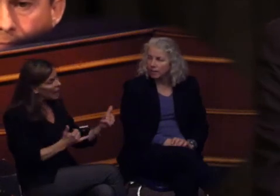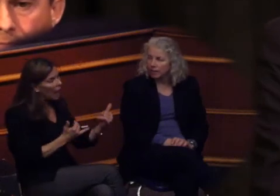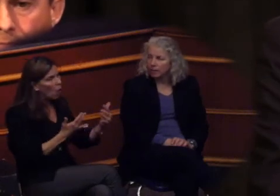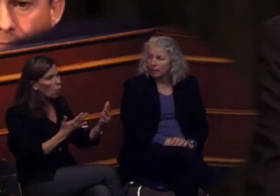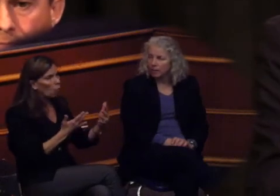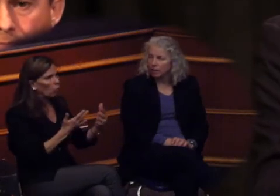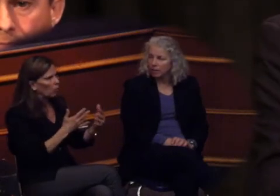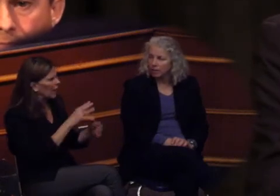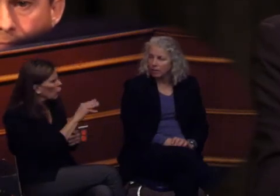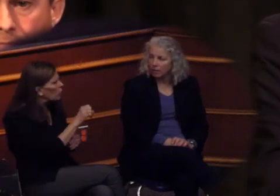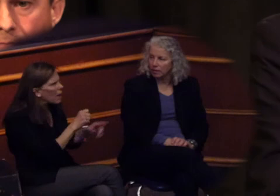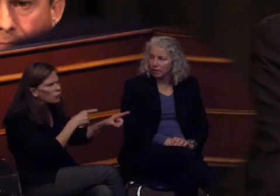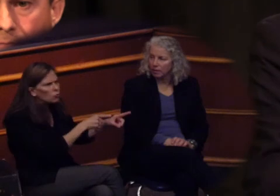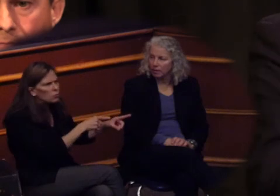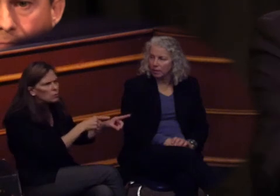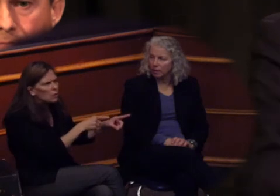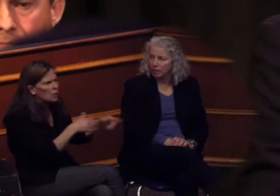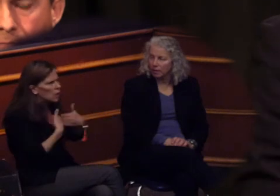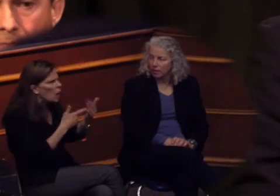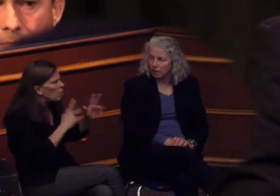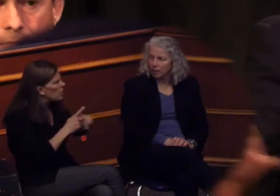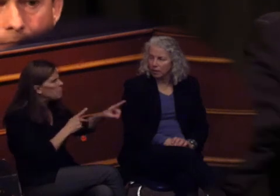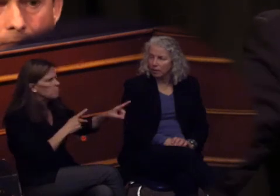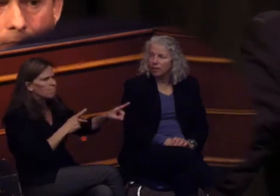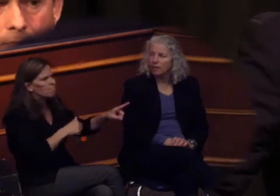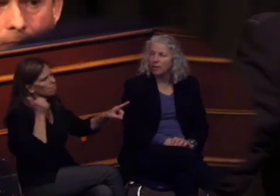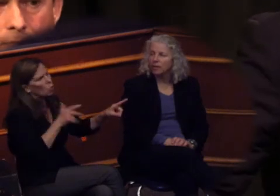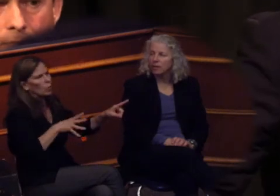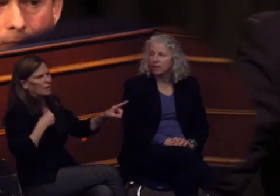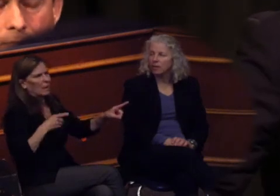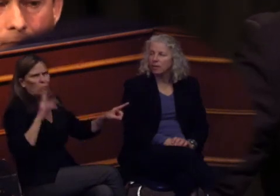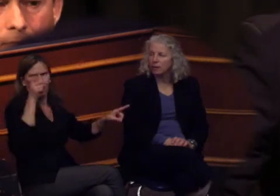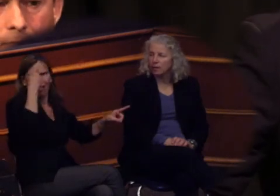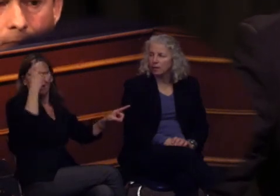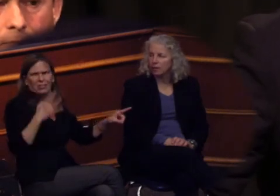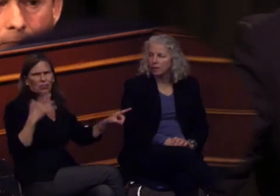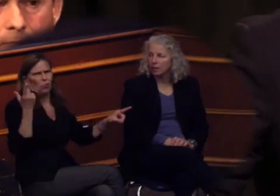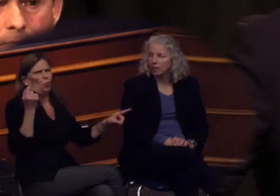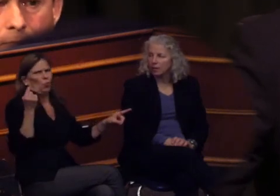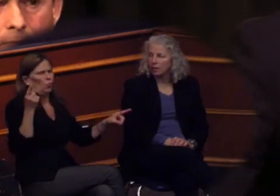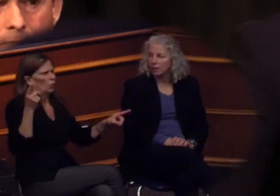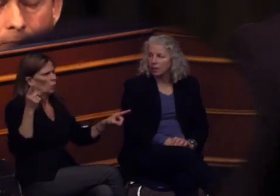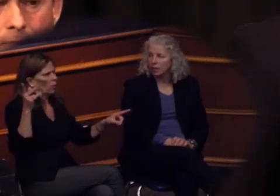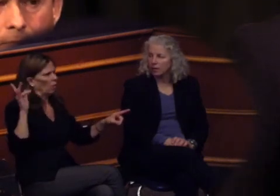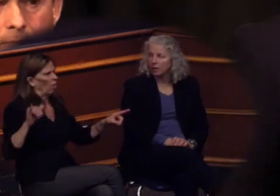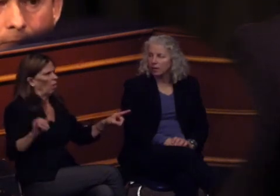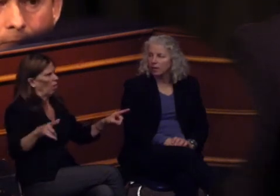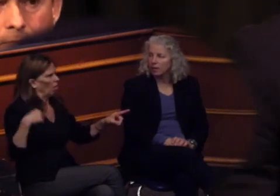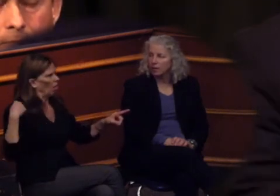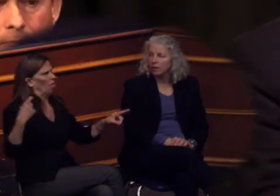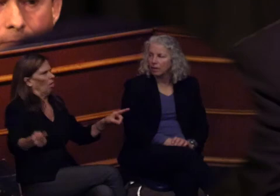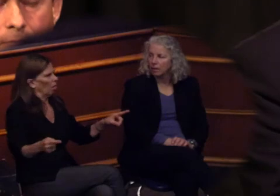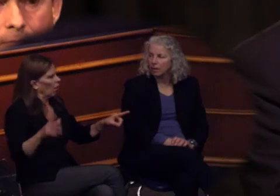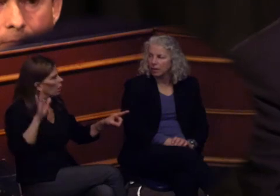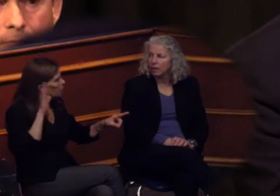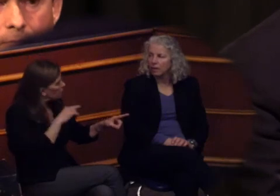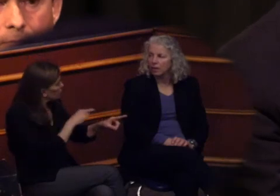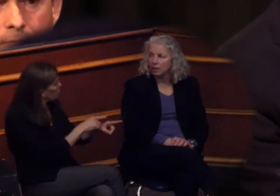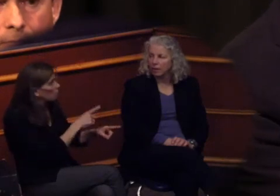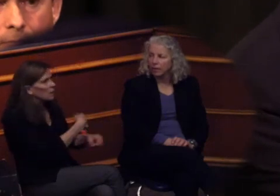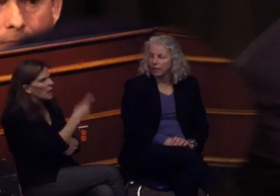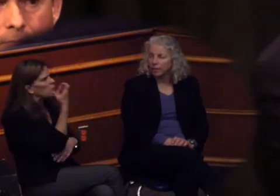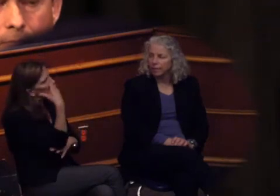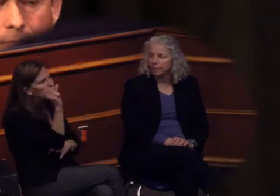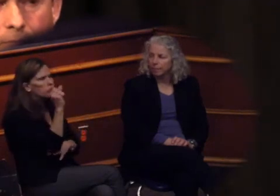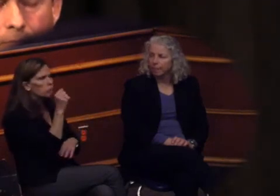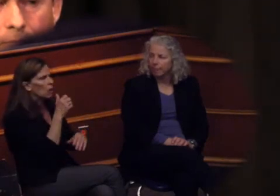people that are not accepting what politicians want them to accept around the status quo and gun violence. But we ought to not